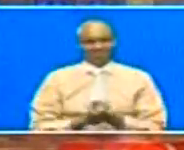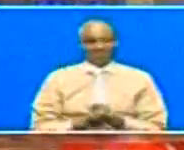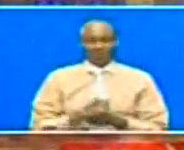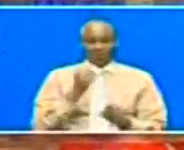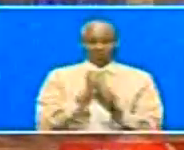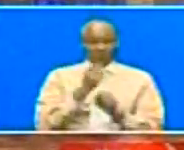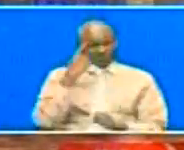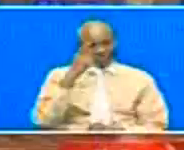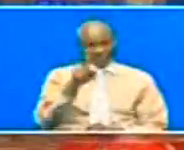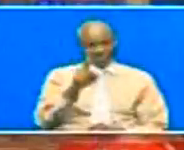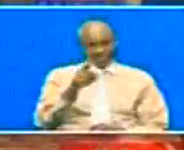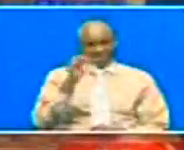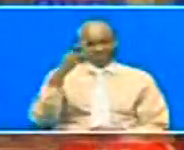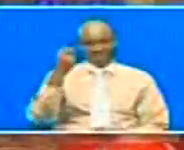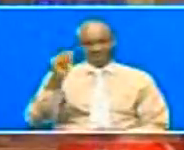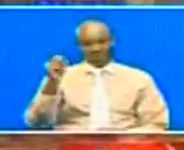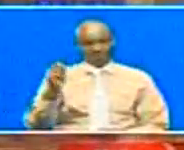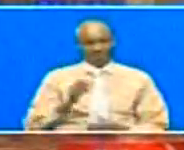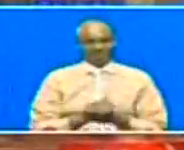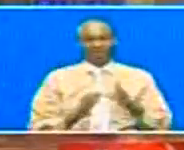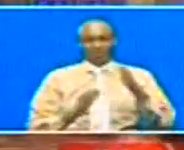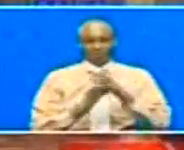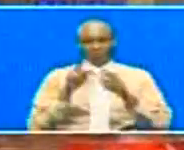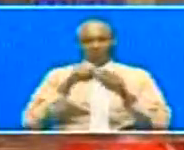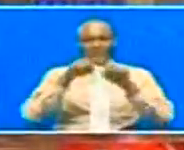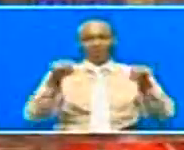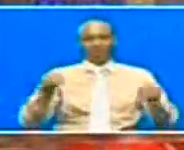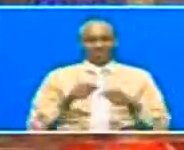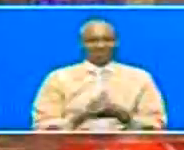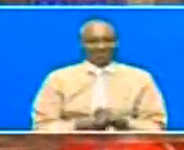job for you. Sanyo ni? Top of the pops. Oh my!